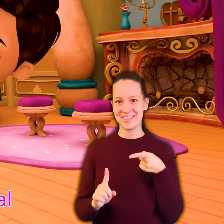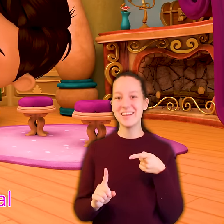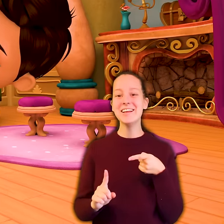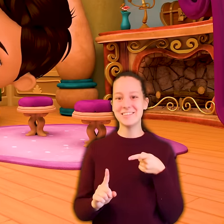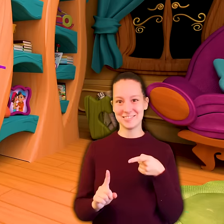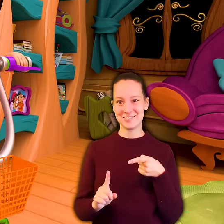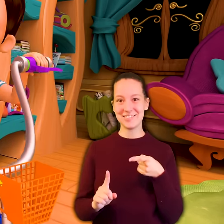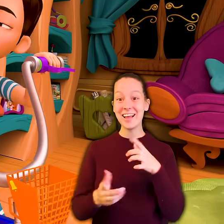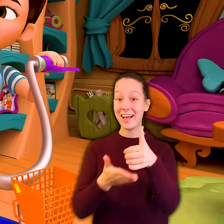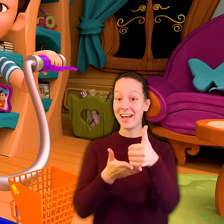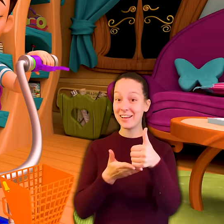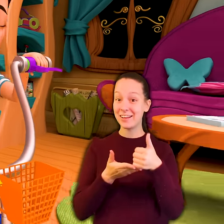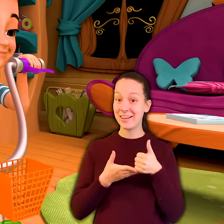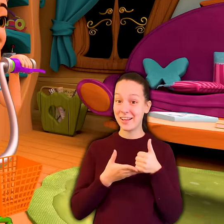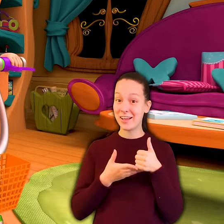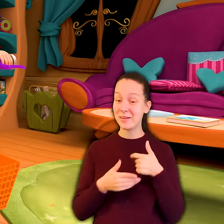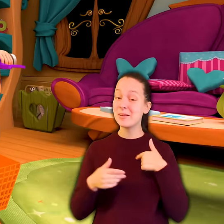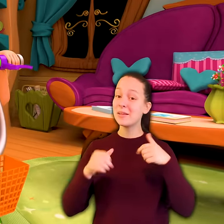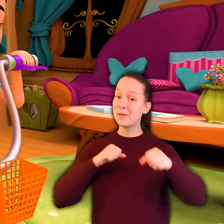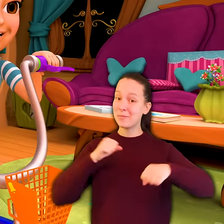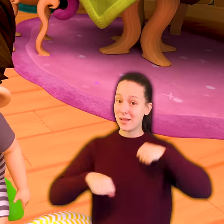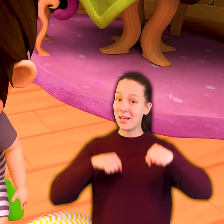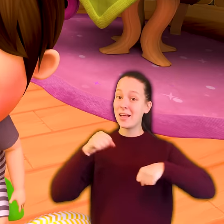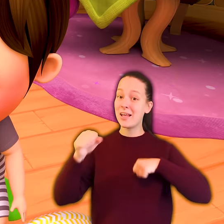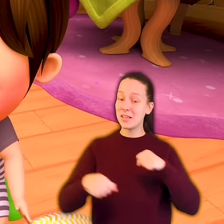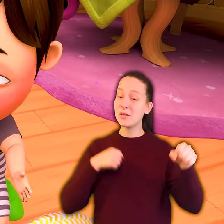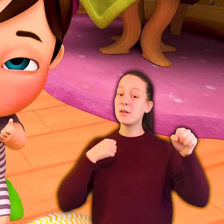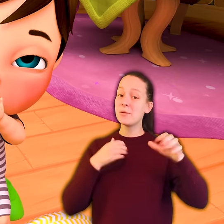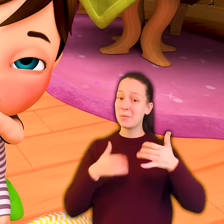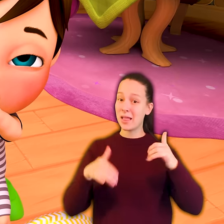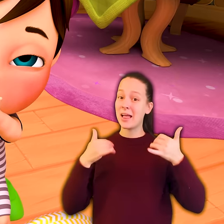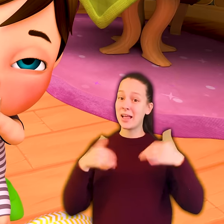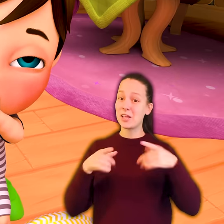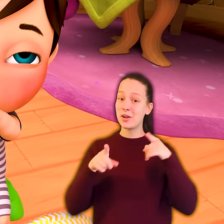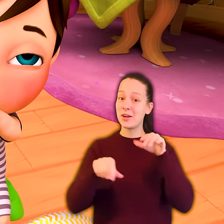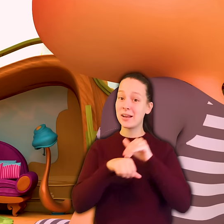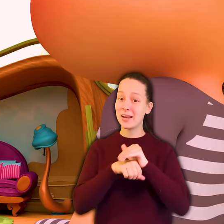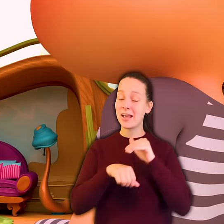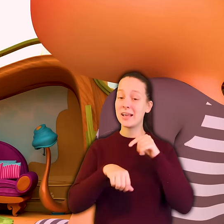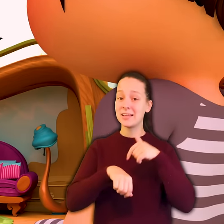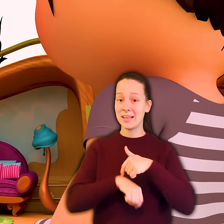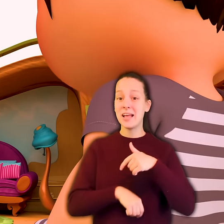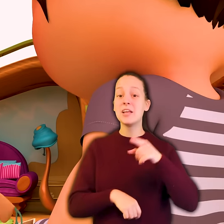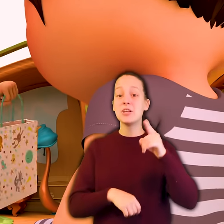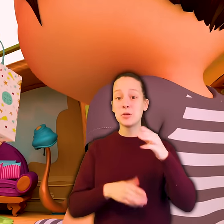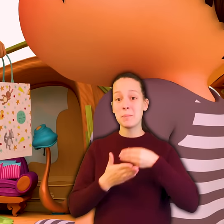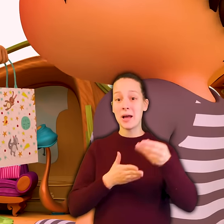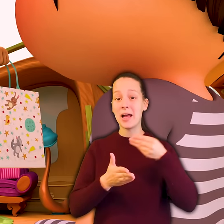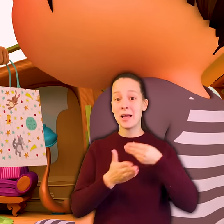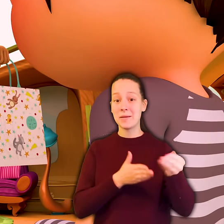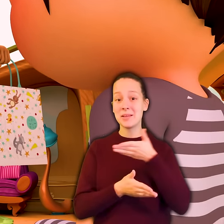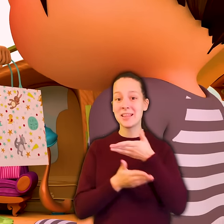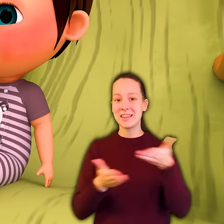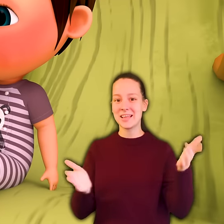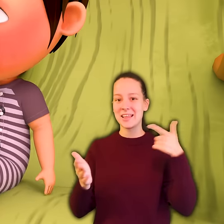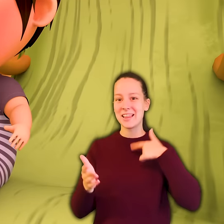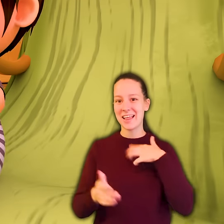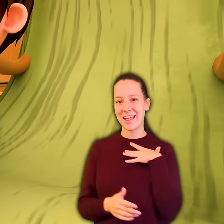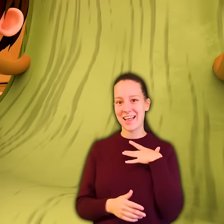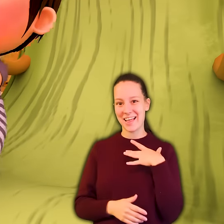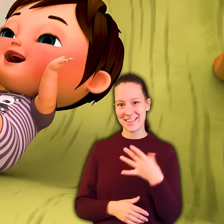goal helping me to bike playing at night and buying out for me